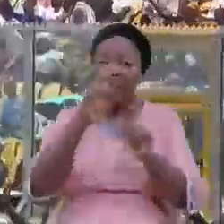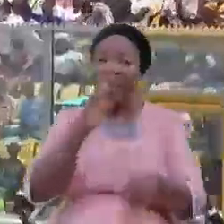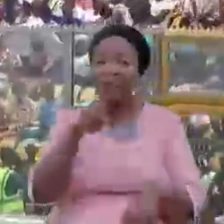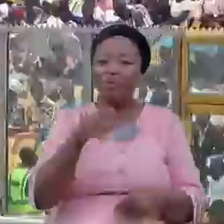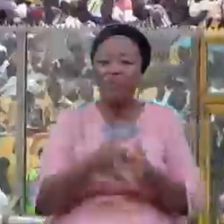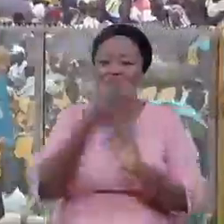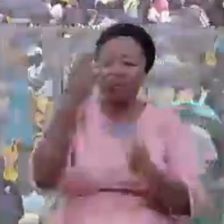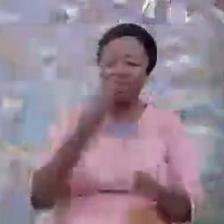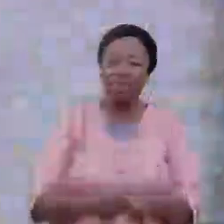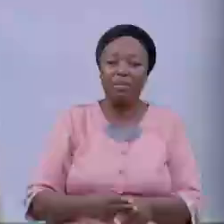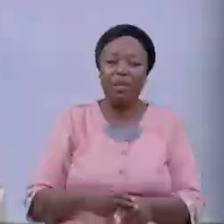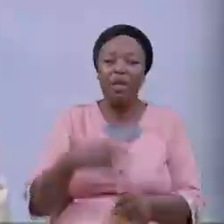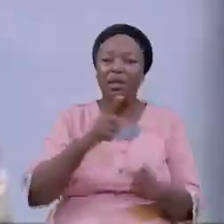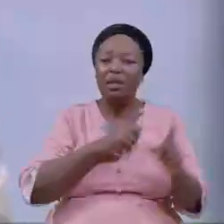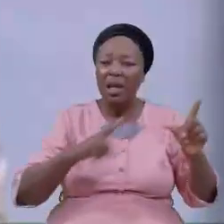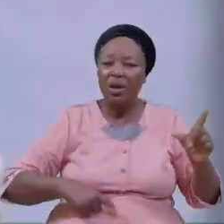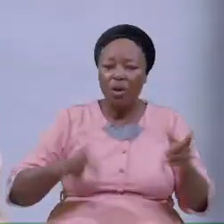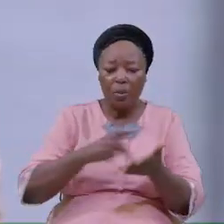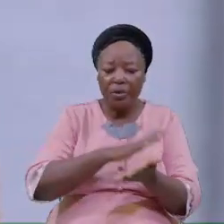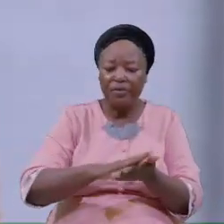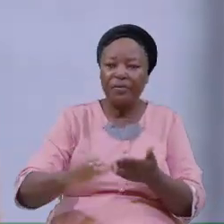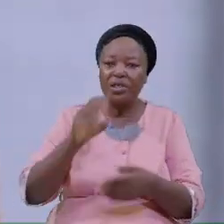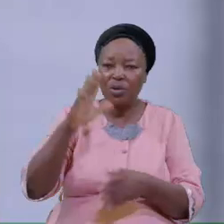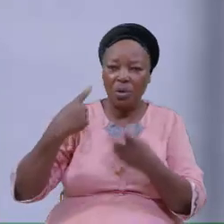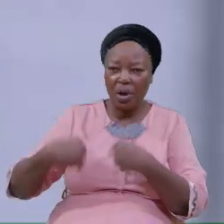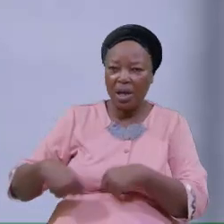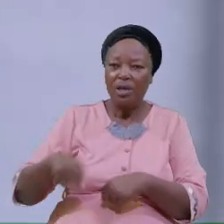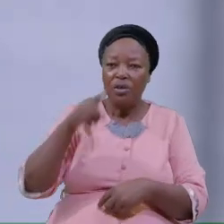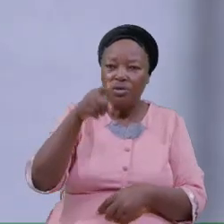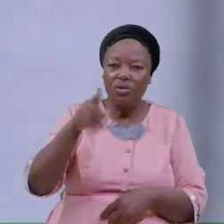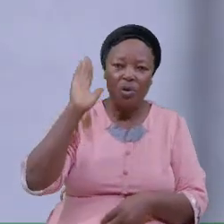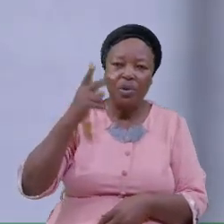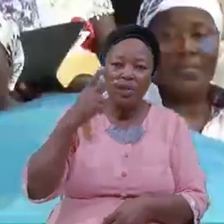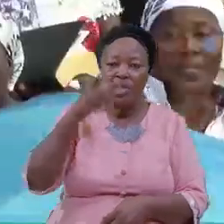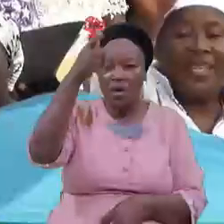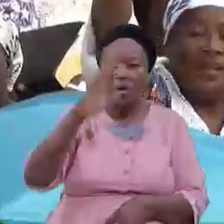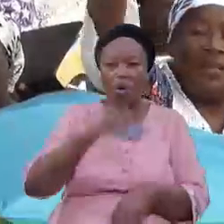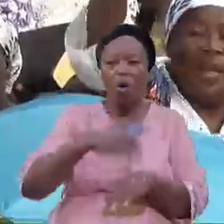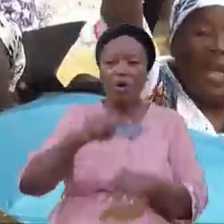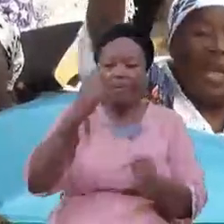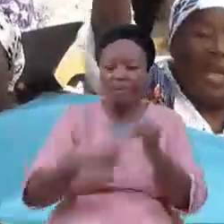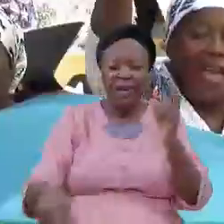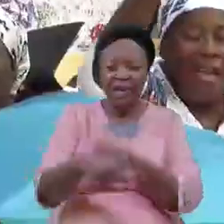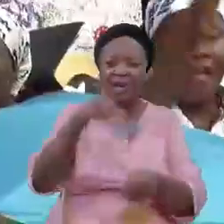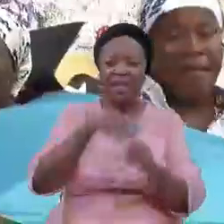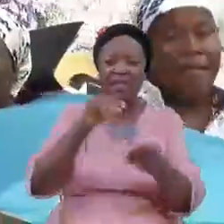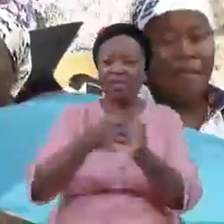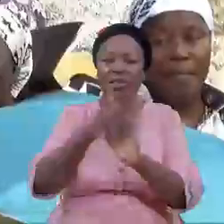The Lord purifies your heart. You will see God on the final day.